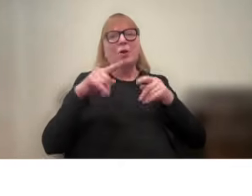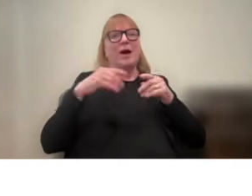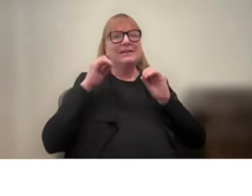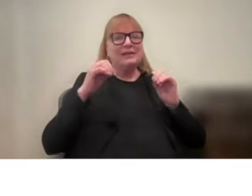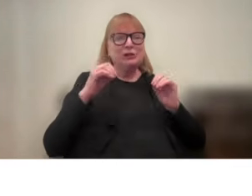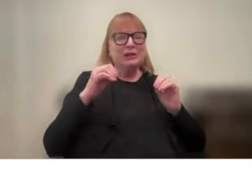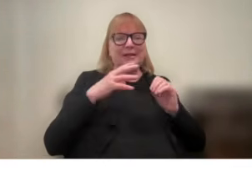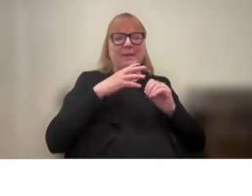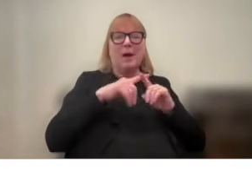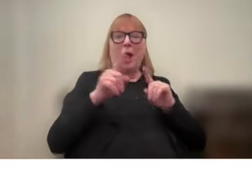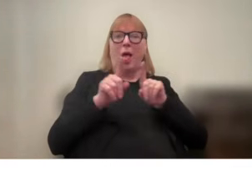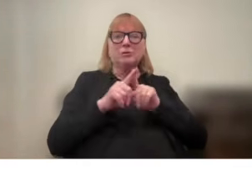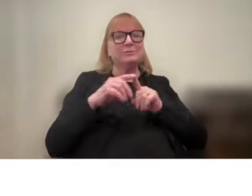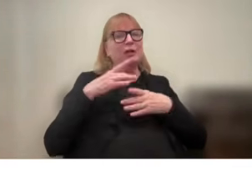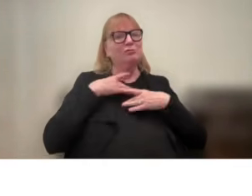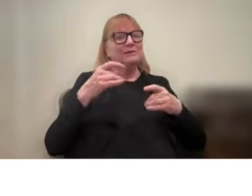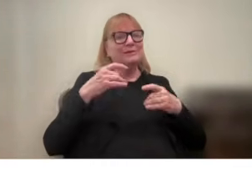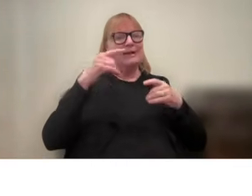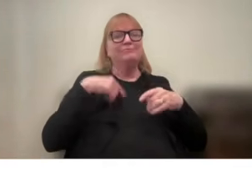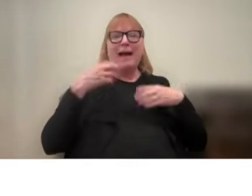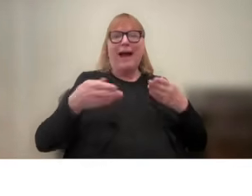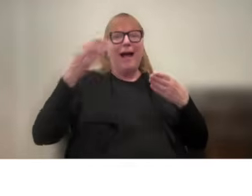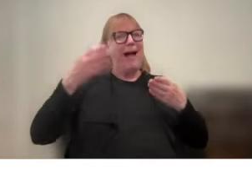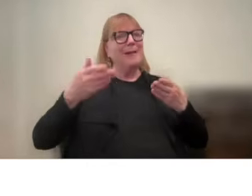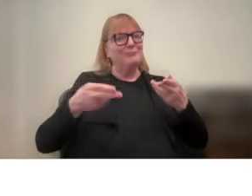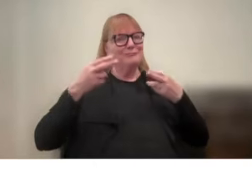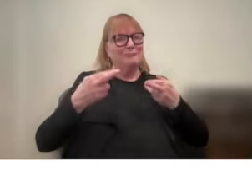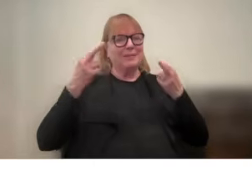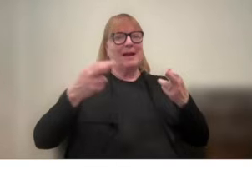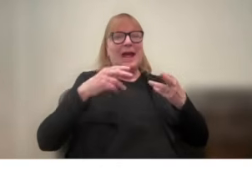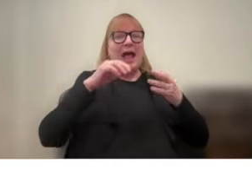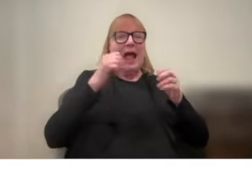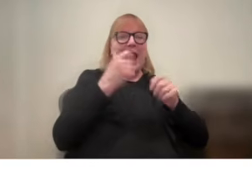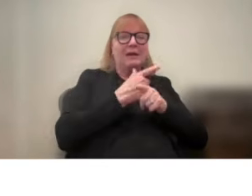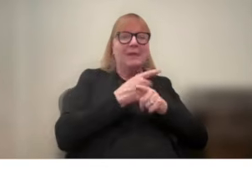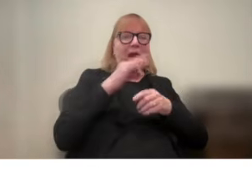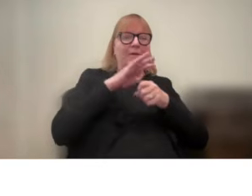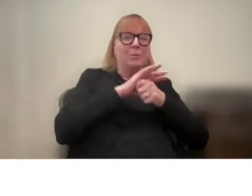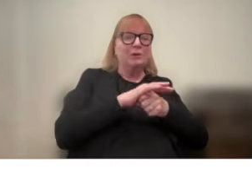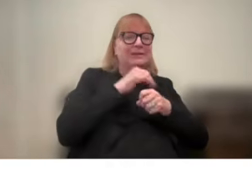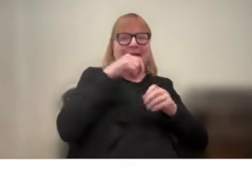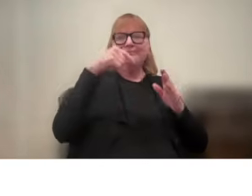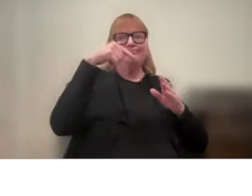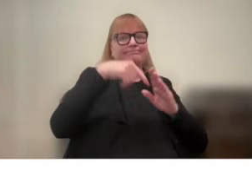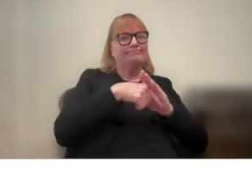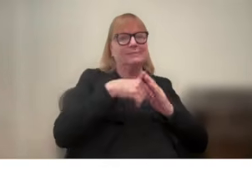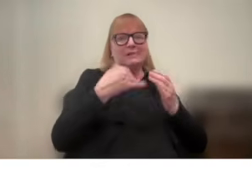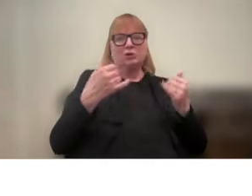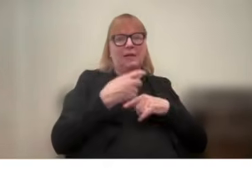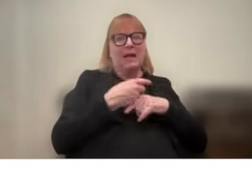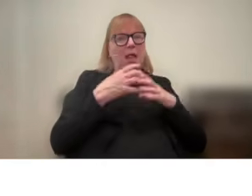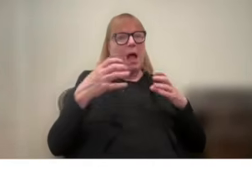teaching, but they're all really interesting. Highly recommend. Algorithms of oppression, we didn't get into a lot